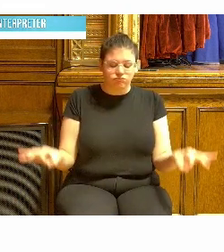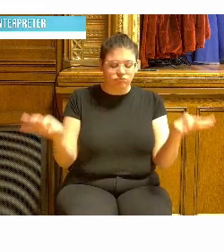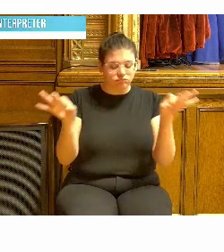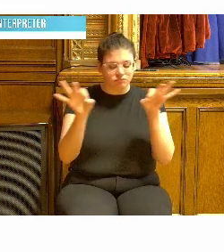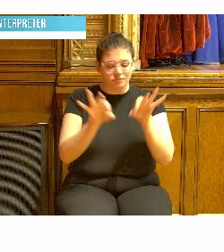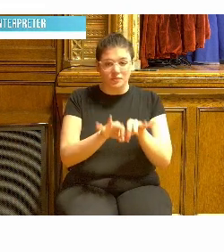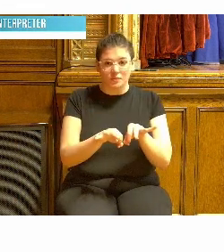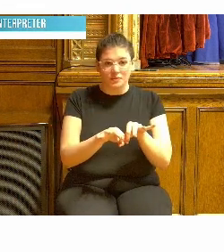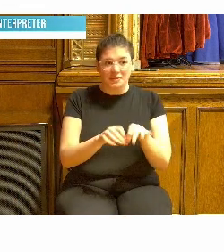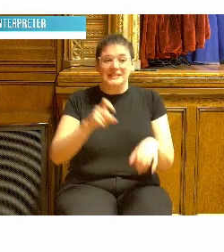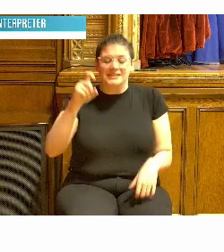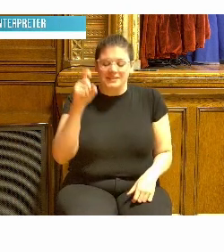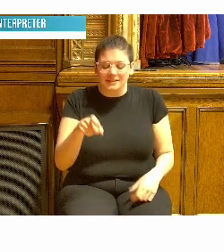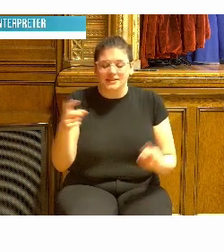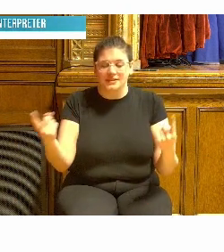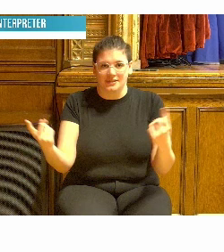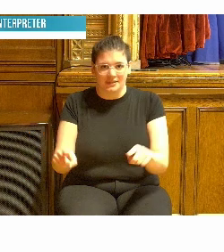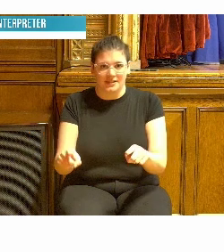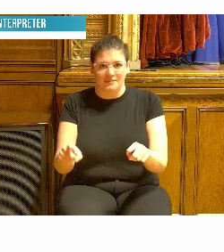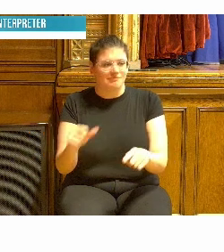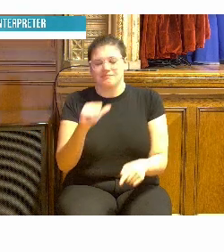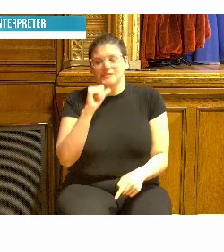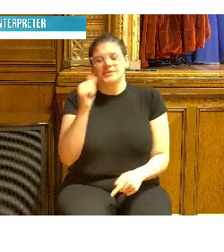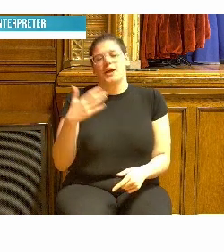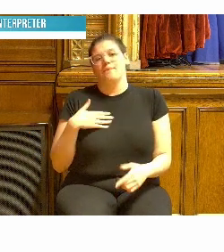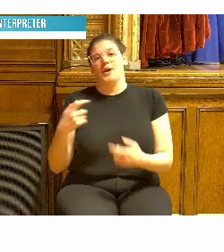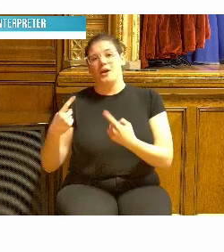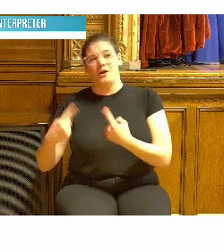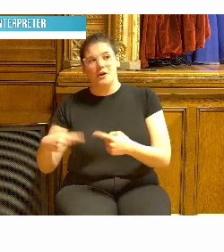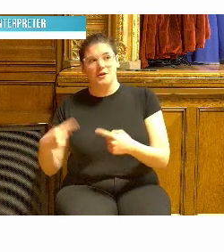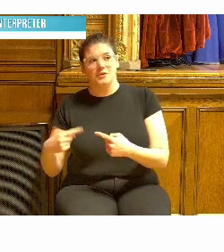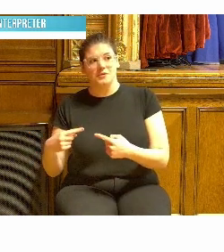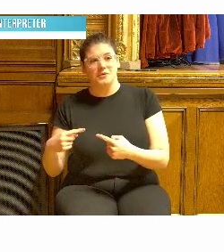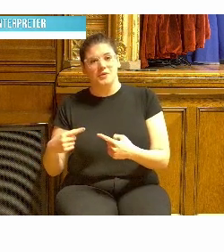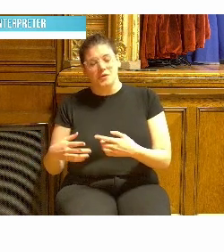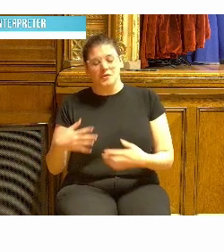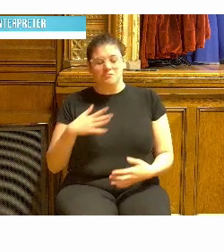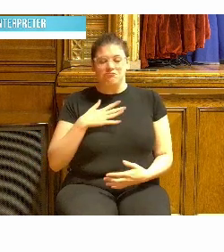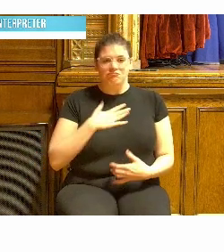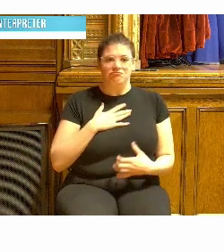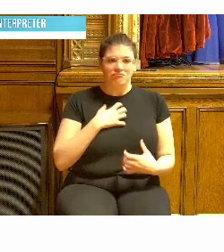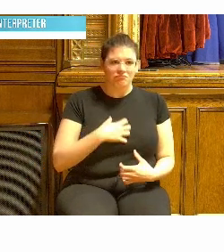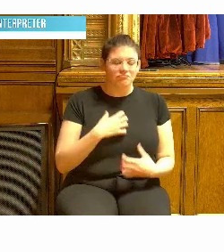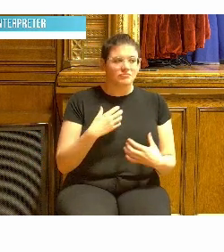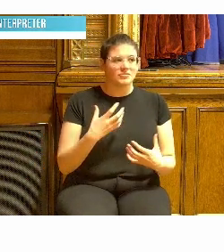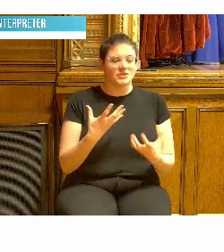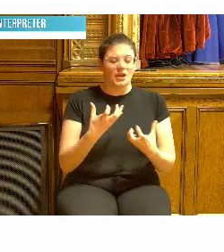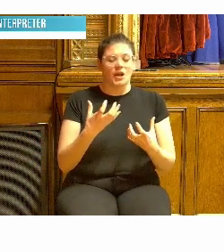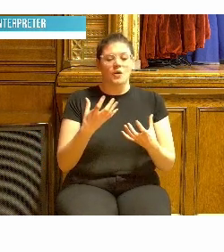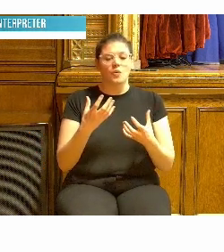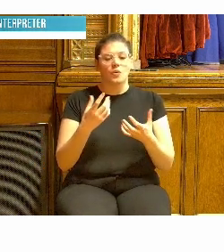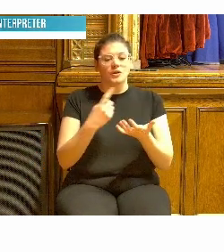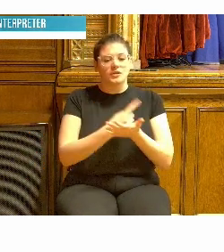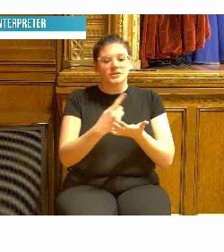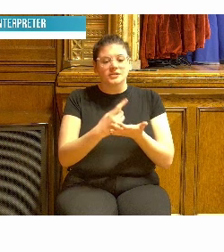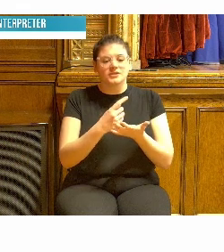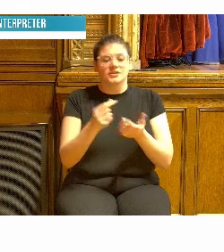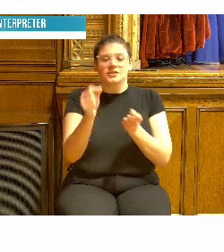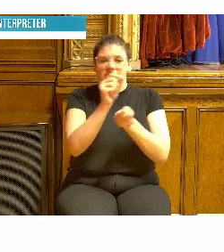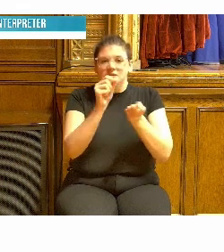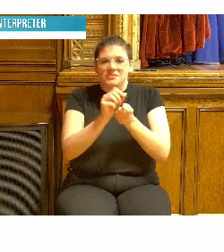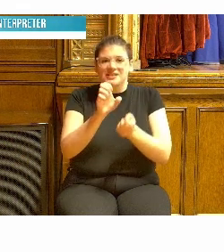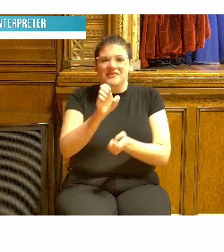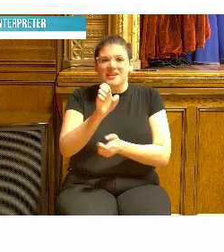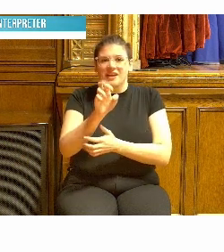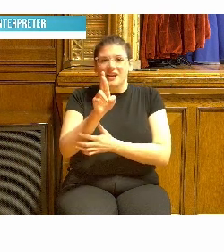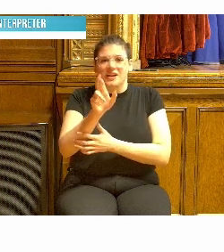It needs to happen. So that's not here my argument. That's not my cause. What I want to do is just talk about one particular era. As